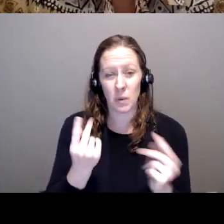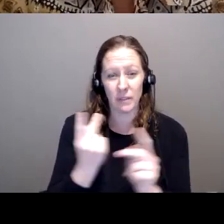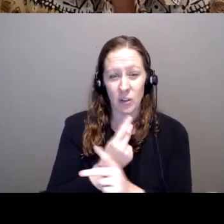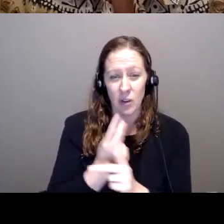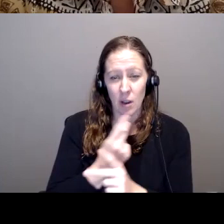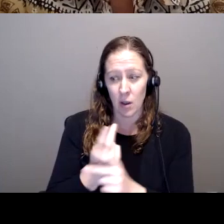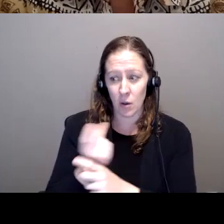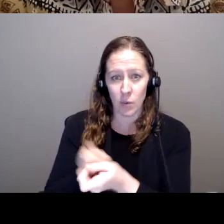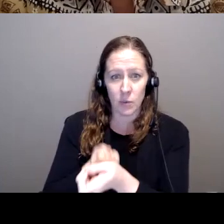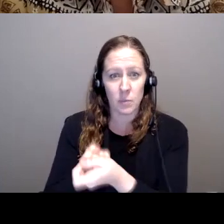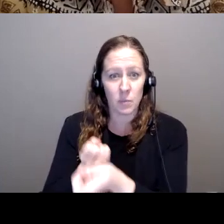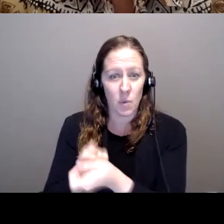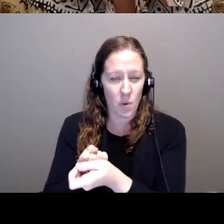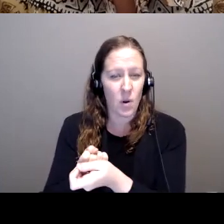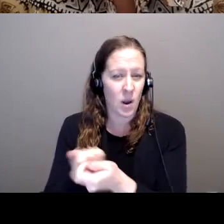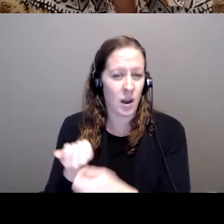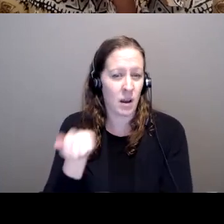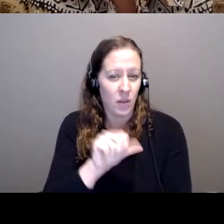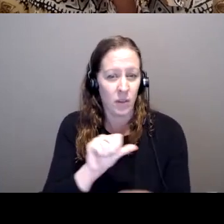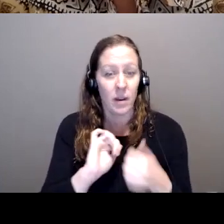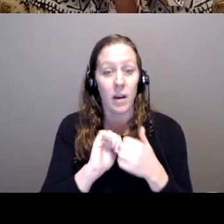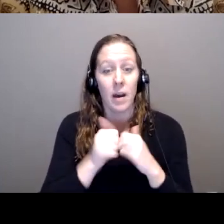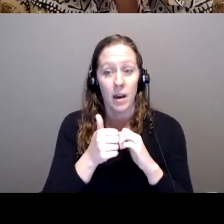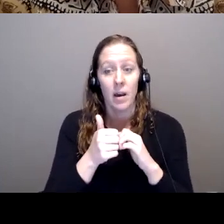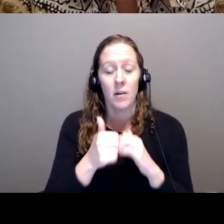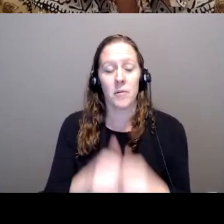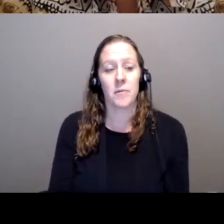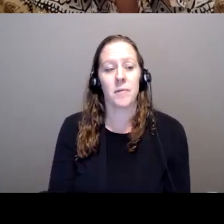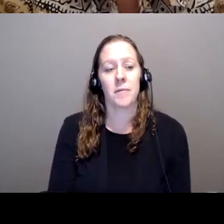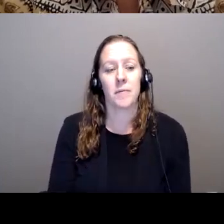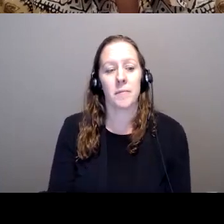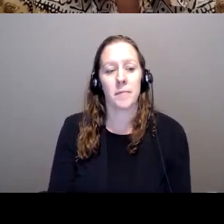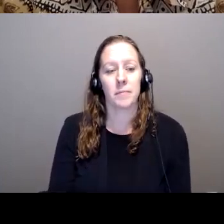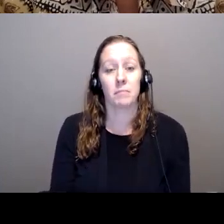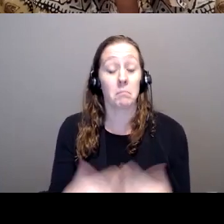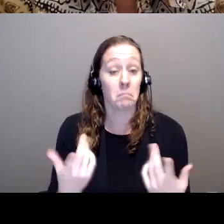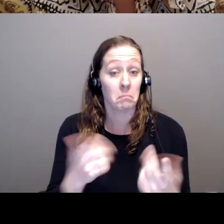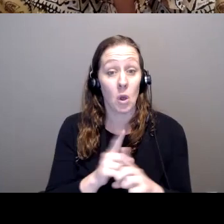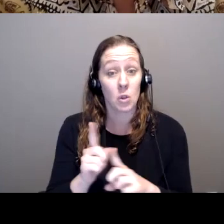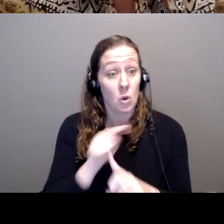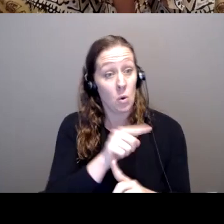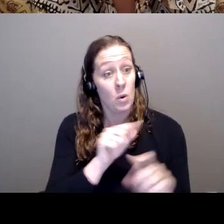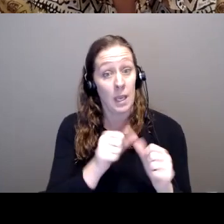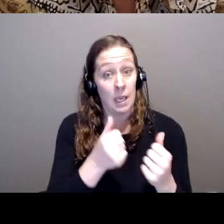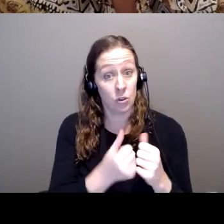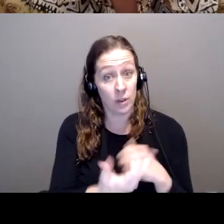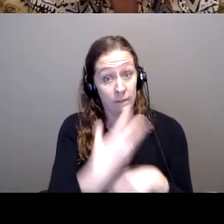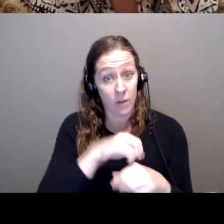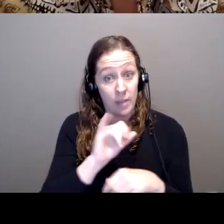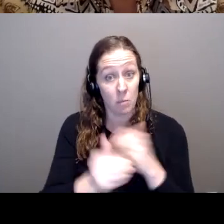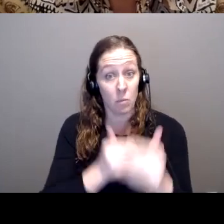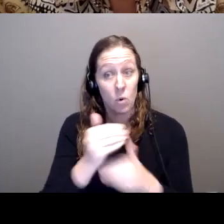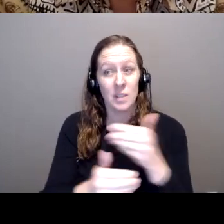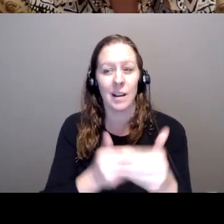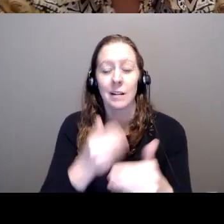And then also whether they would want to participate in the process if the